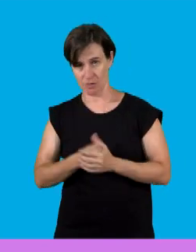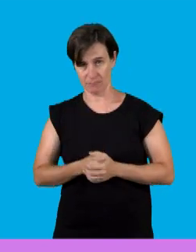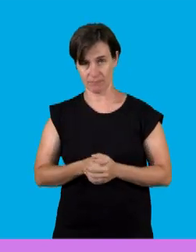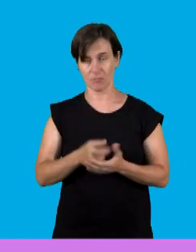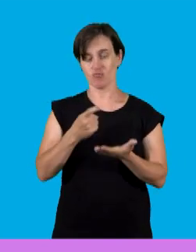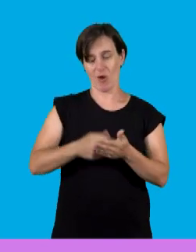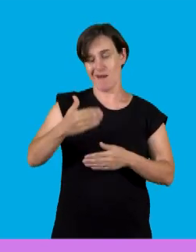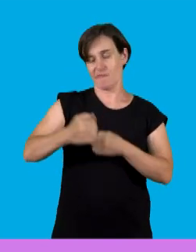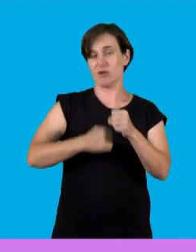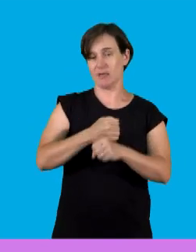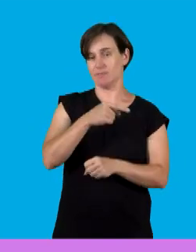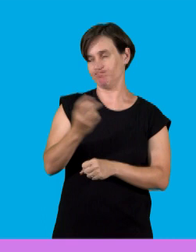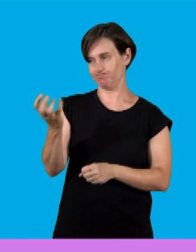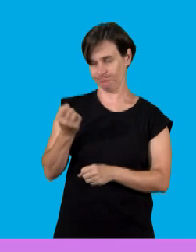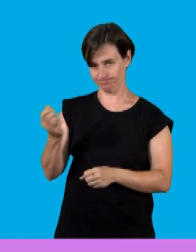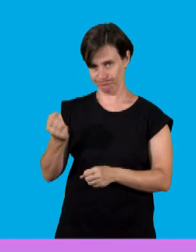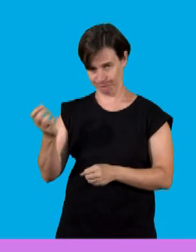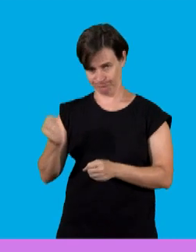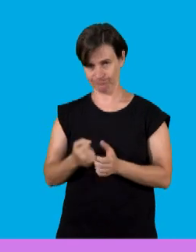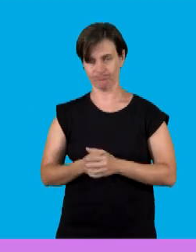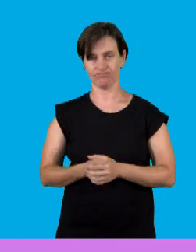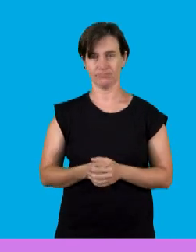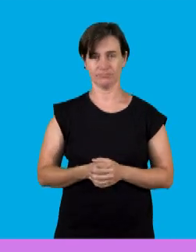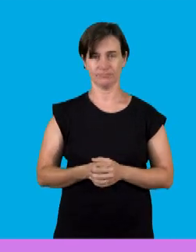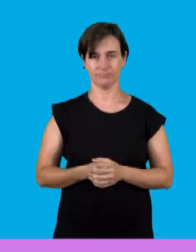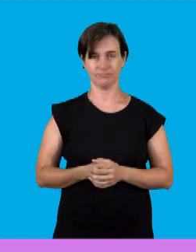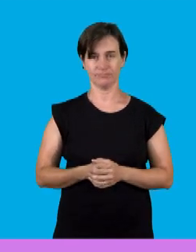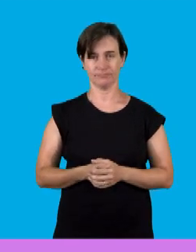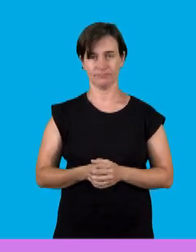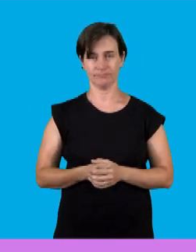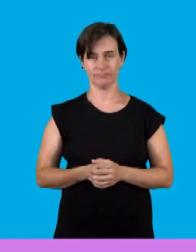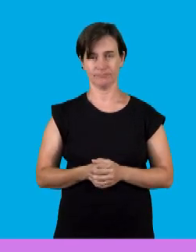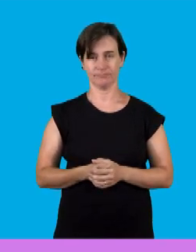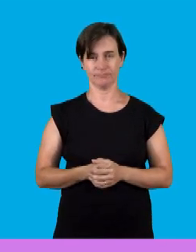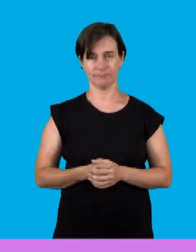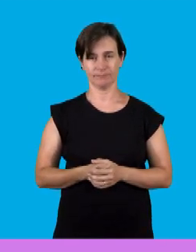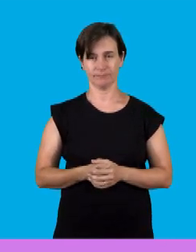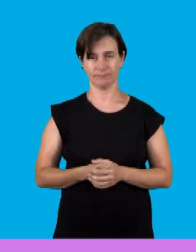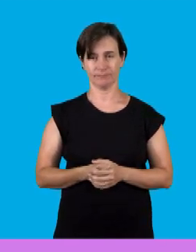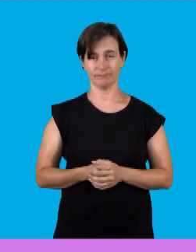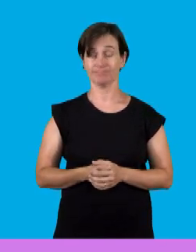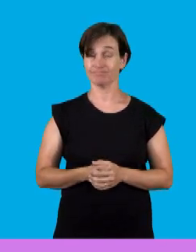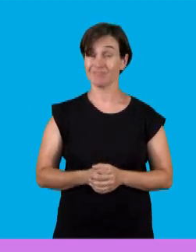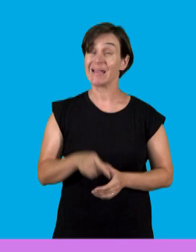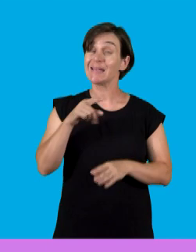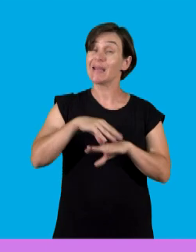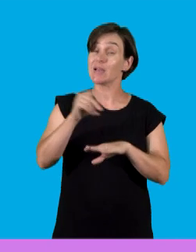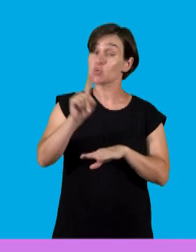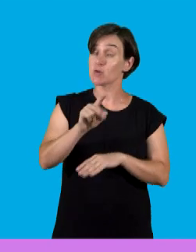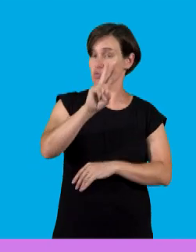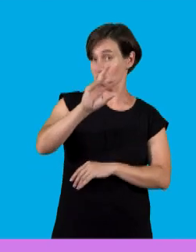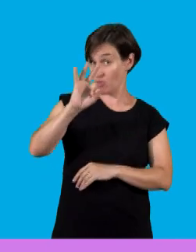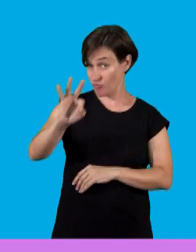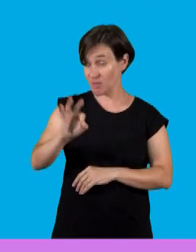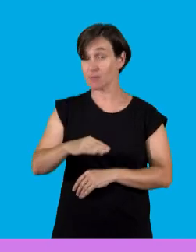66,000 rand per annum. So this is what he'll earn per year, right? Remember, he is 23